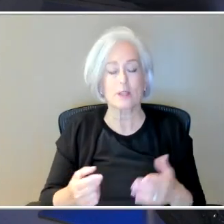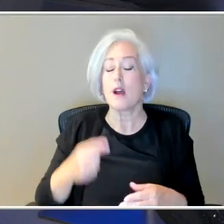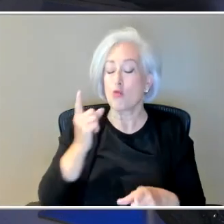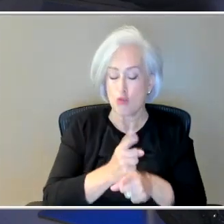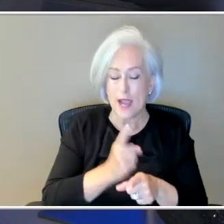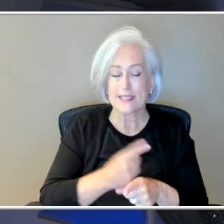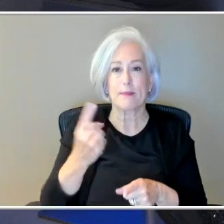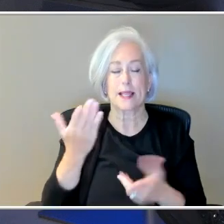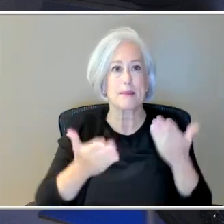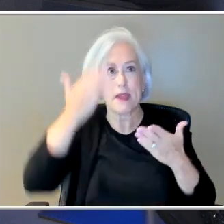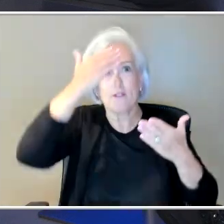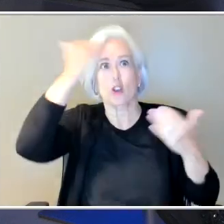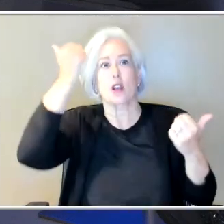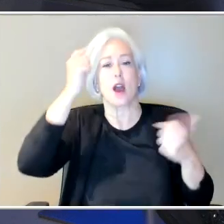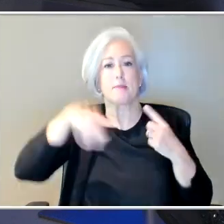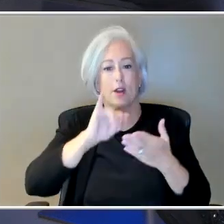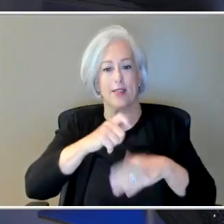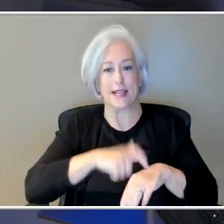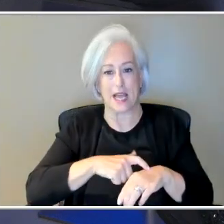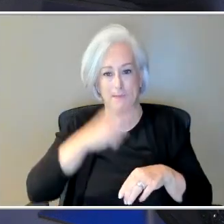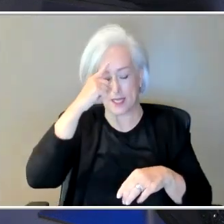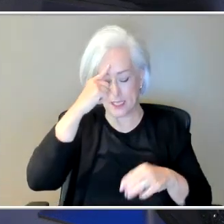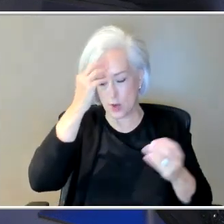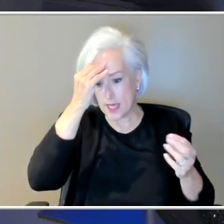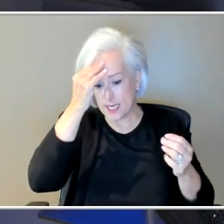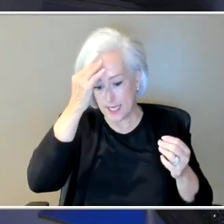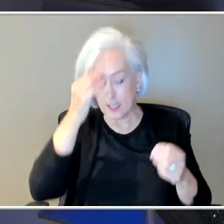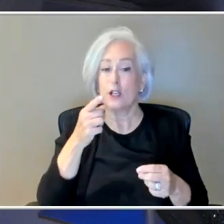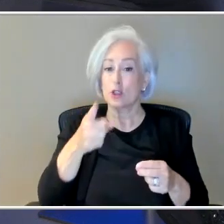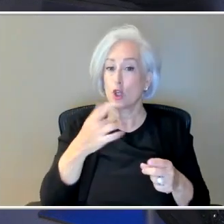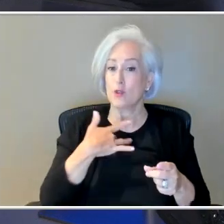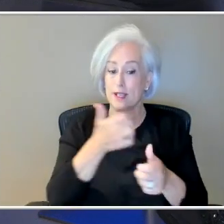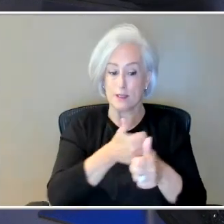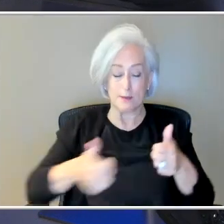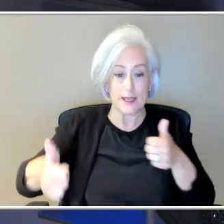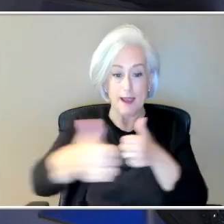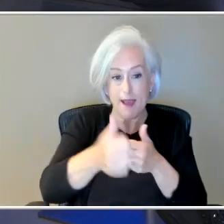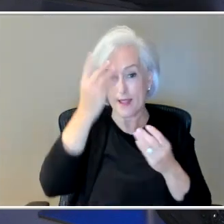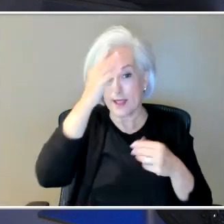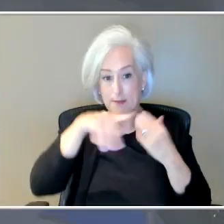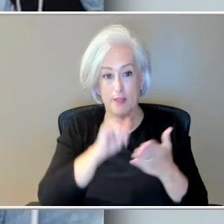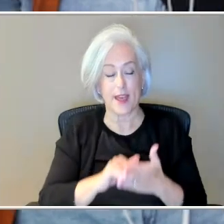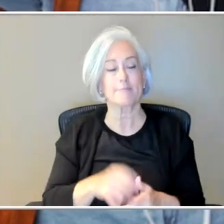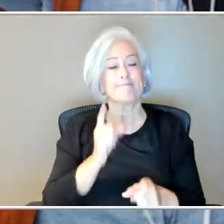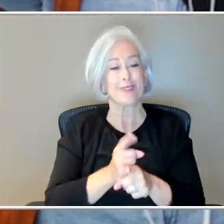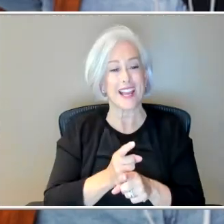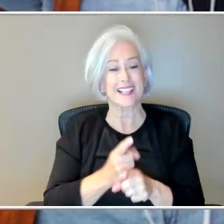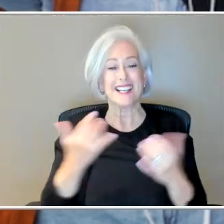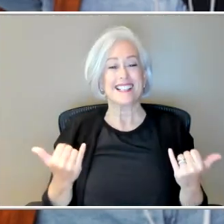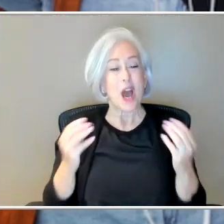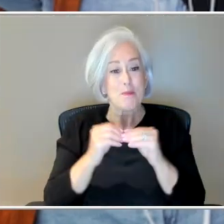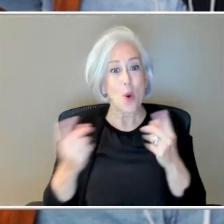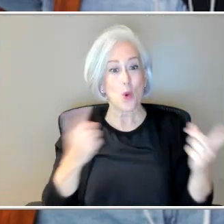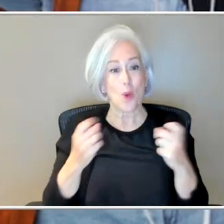thinking of something completely different. So you're always thinking several steps down the road. So we have more questions for our guests, and if you have questions, we